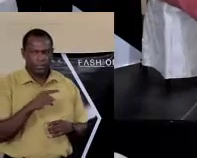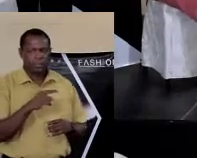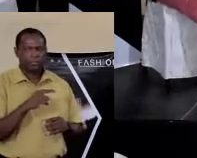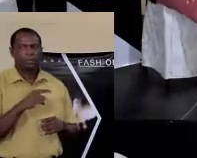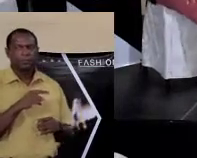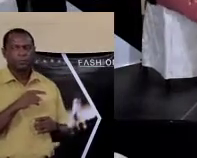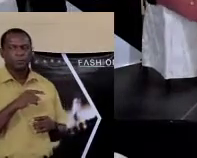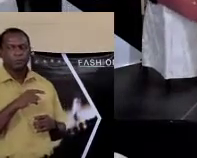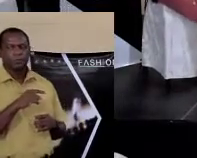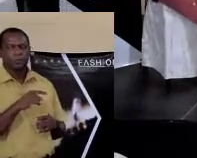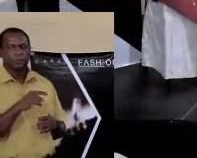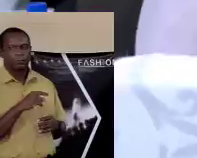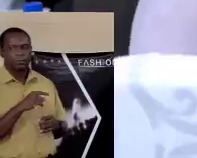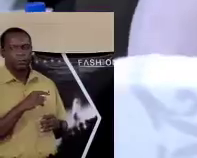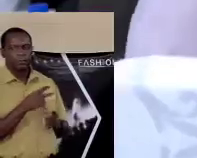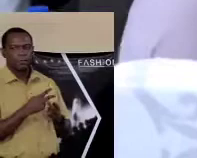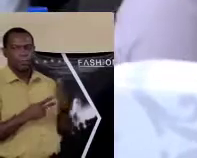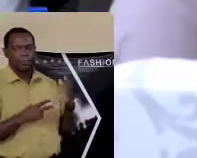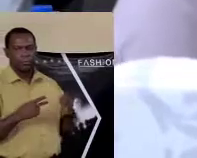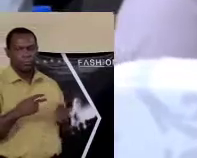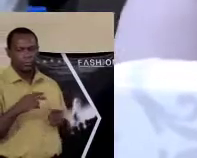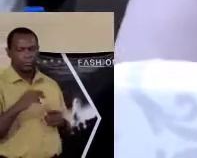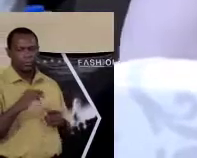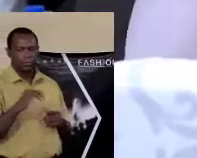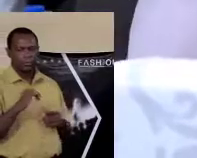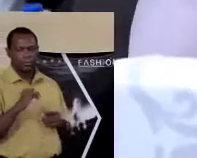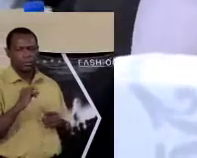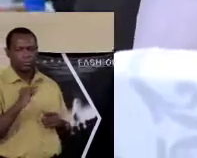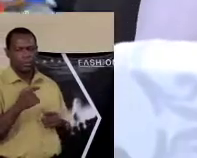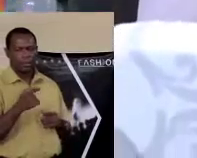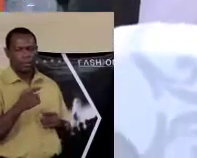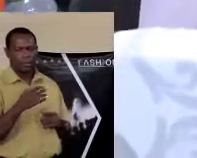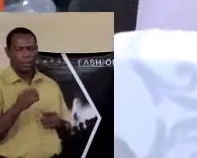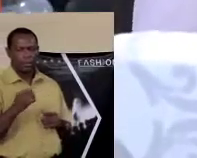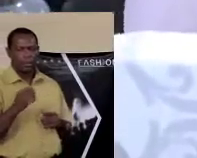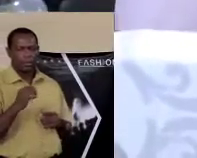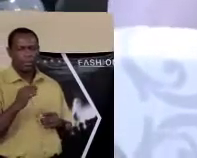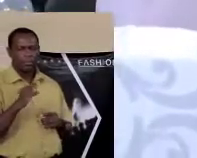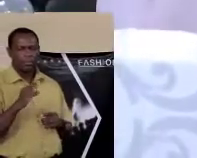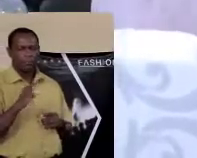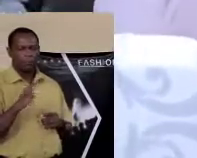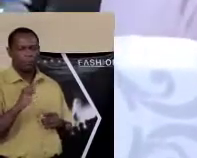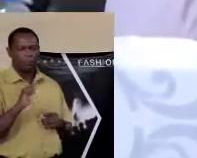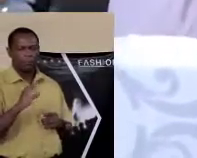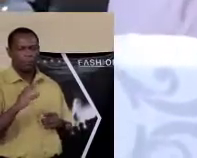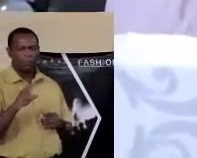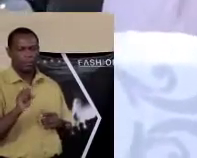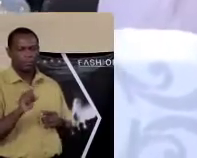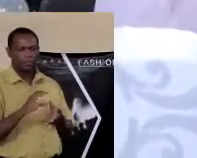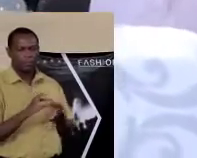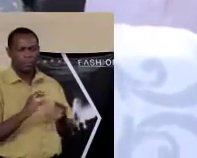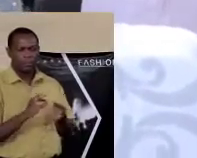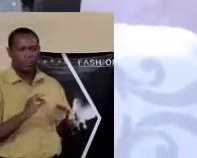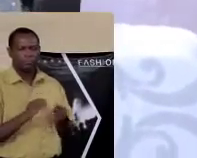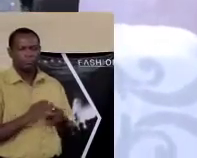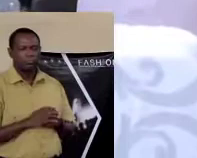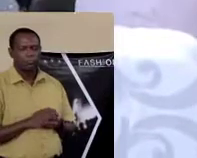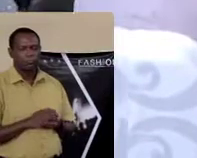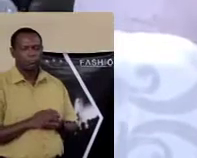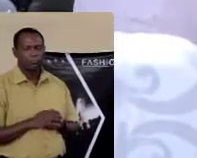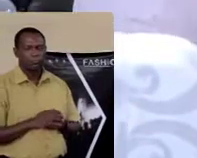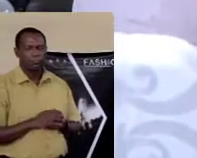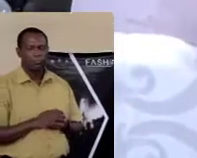to something both Mr. Young as well as Ms. Candice said. With respect to, you